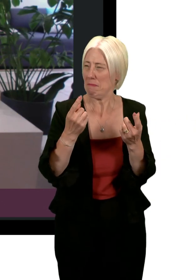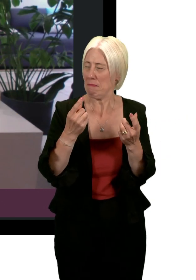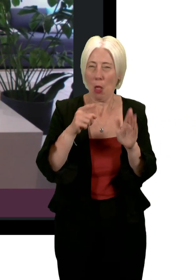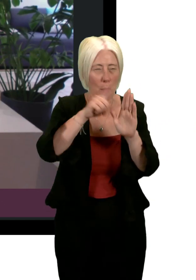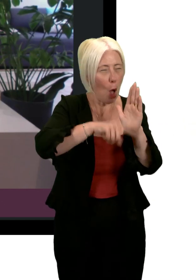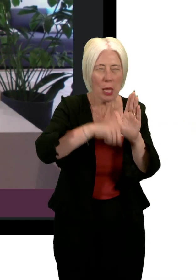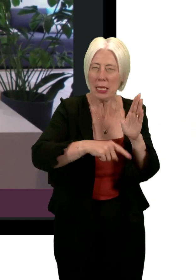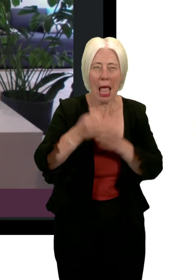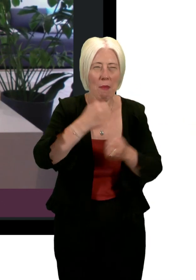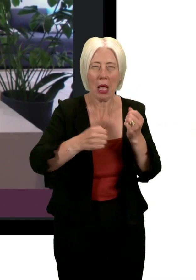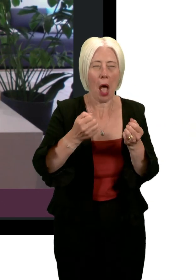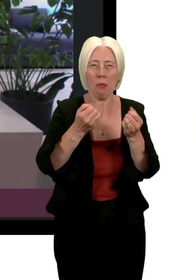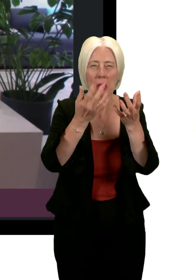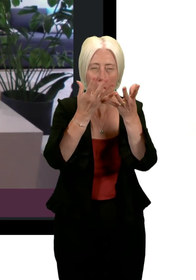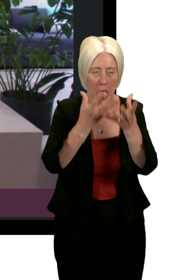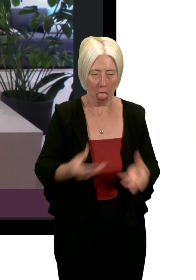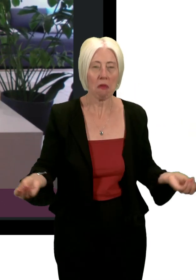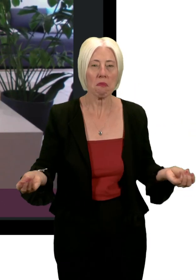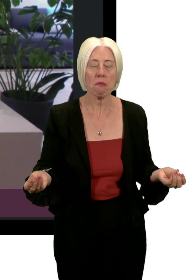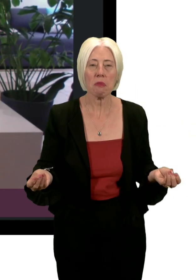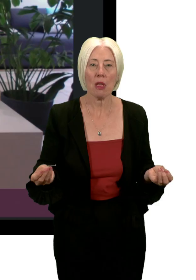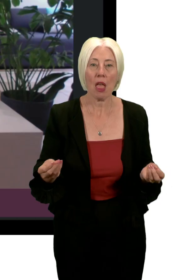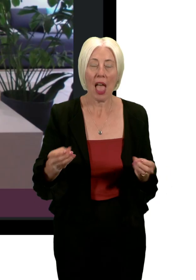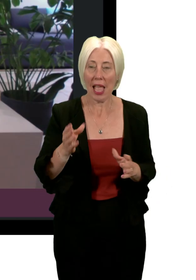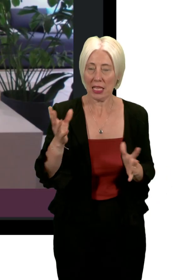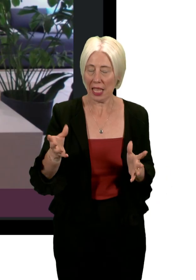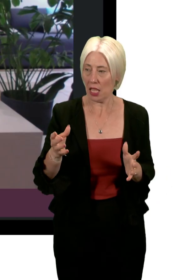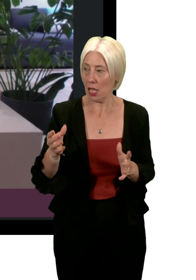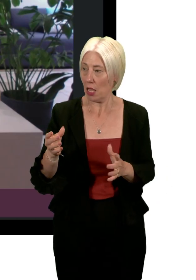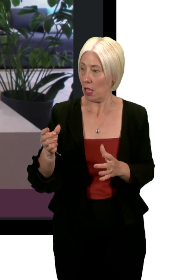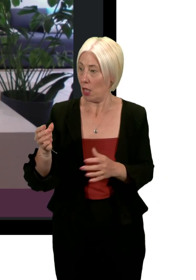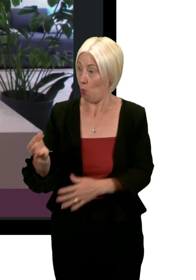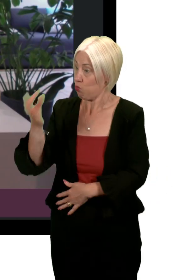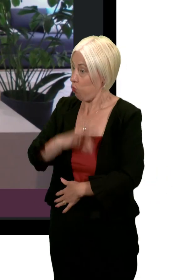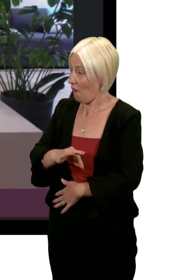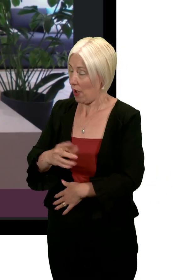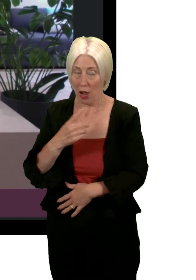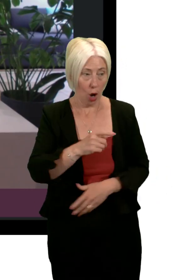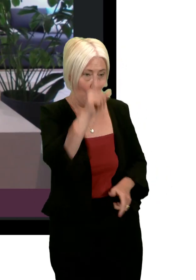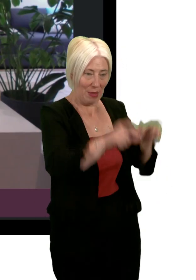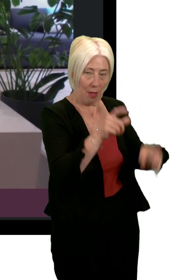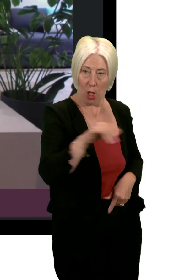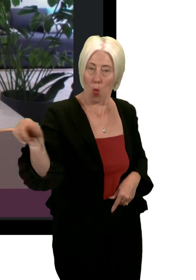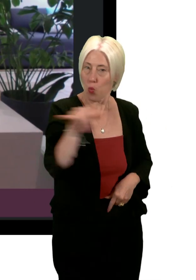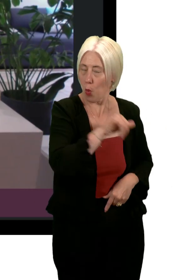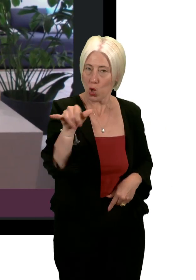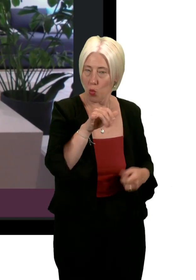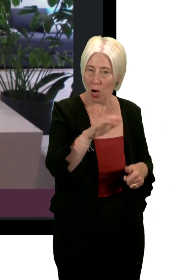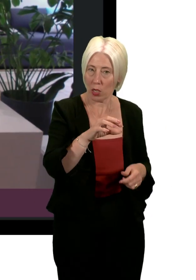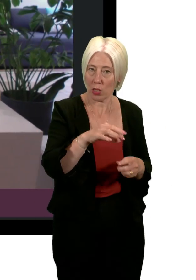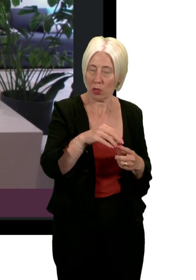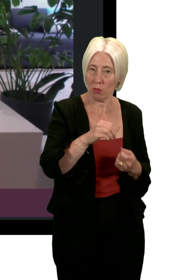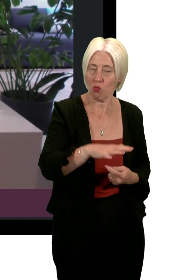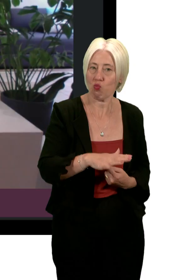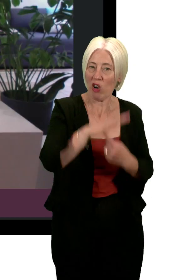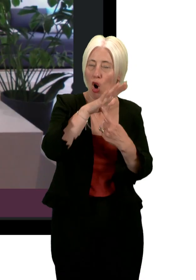policy. We end up in this confusion between profit and people. And I think we need to be careful of that. And we need to take